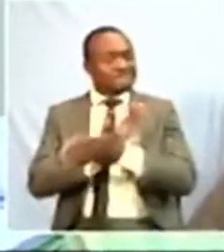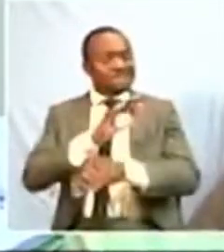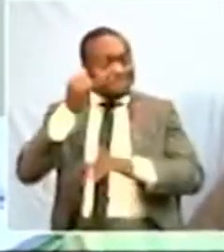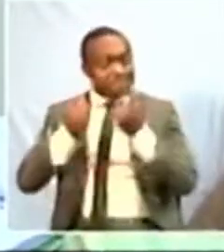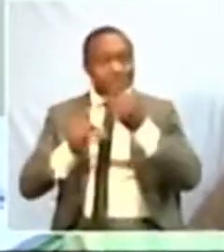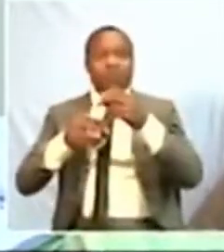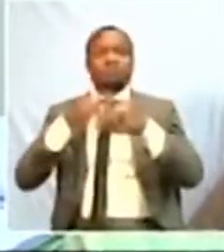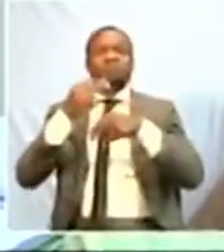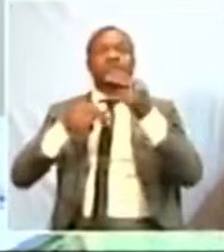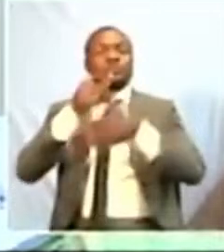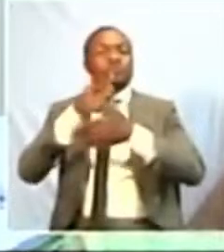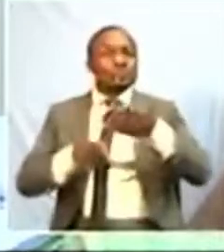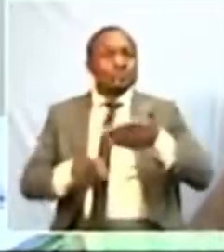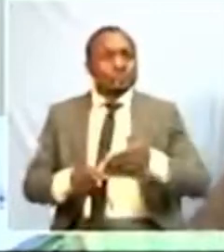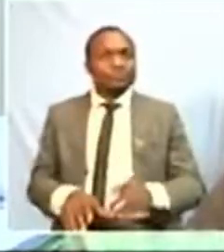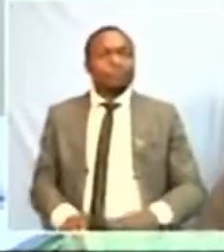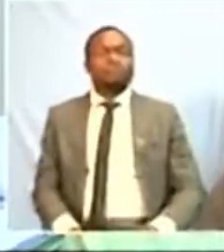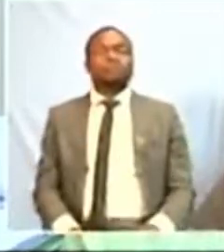what does it mean?